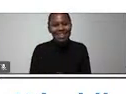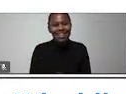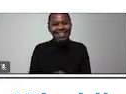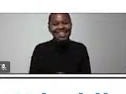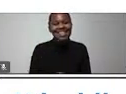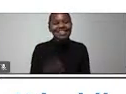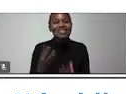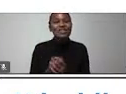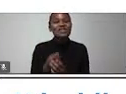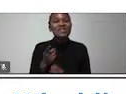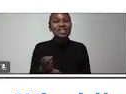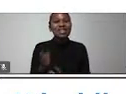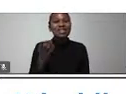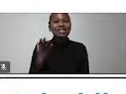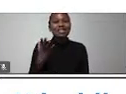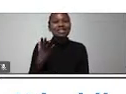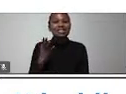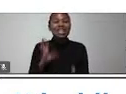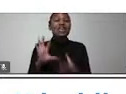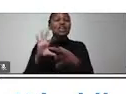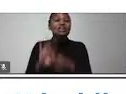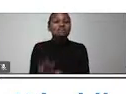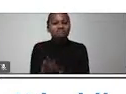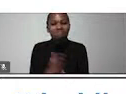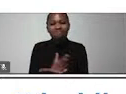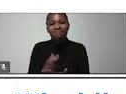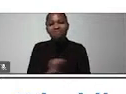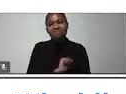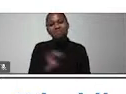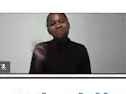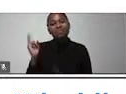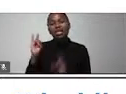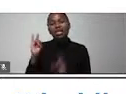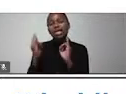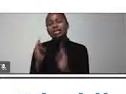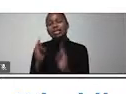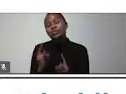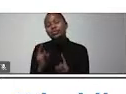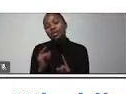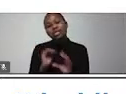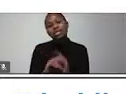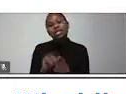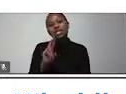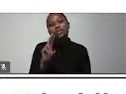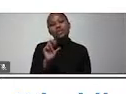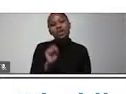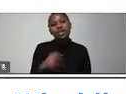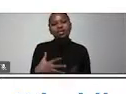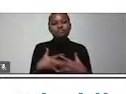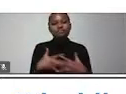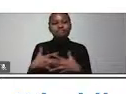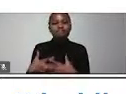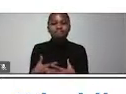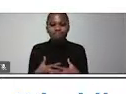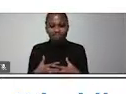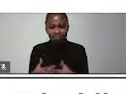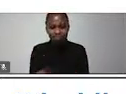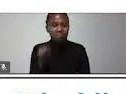his engagements with actually some actually of their networks in the US, because that's actually very, you